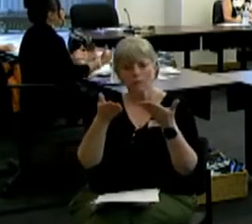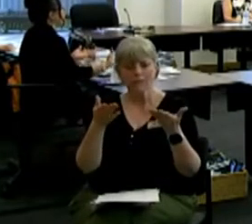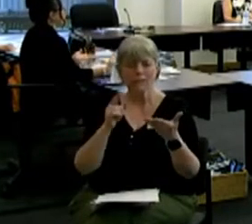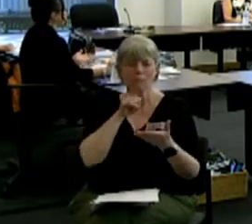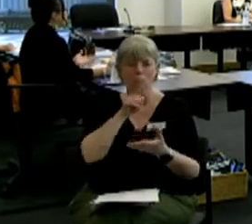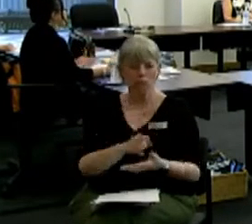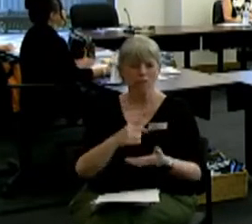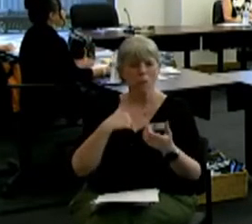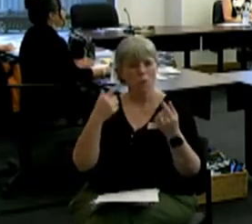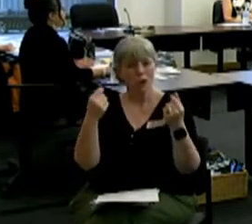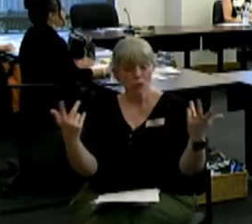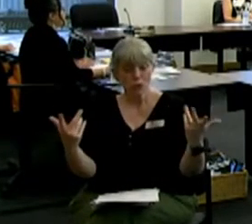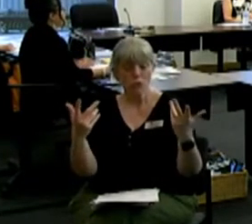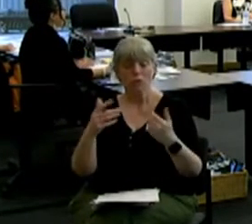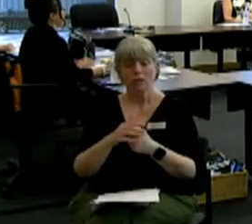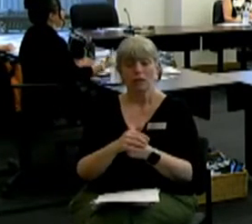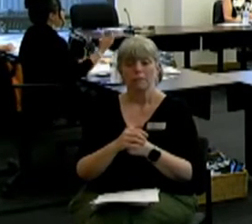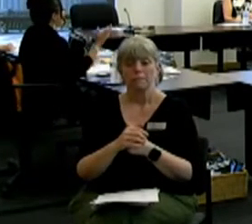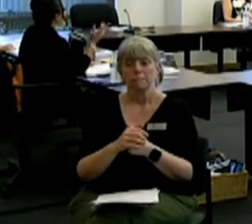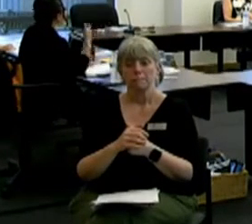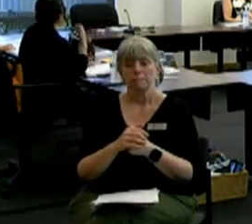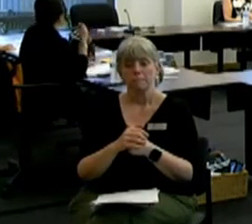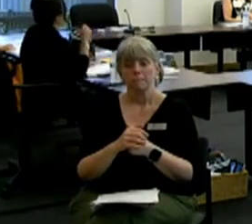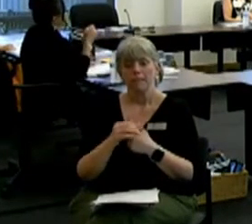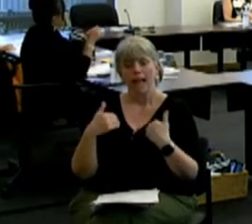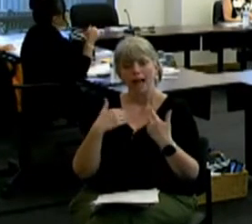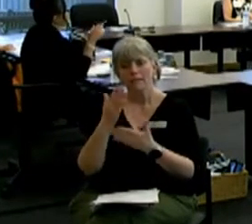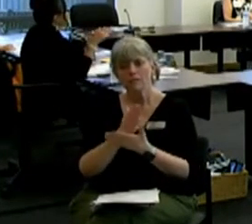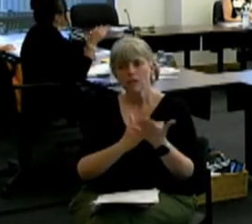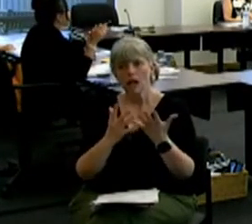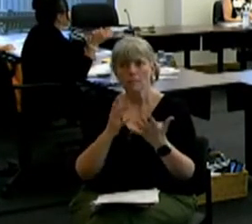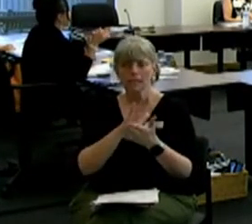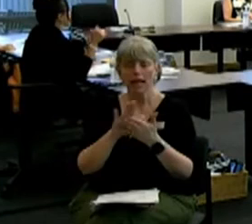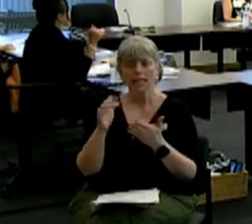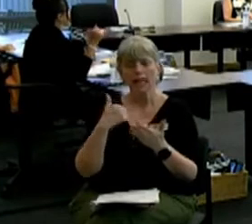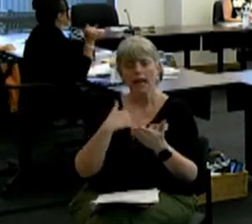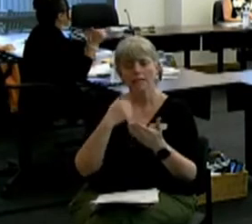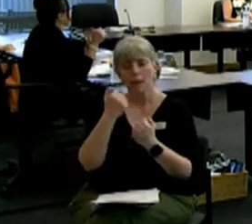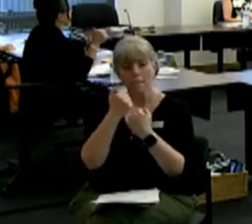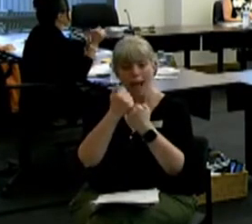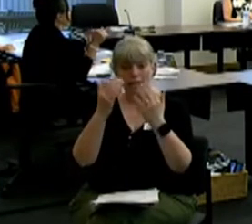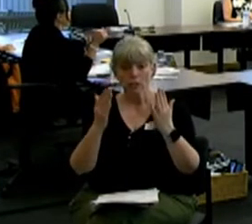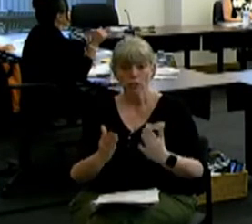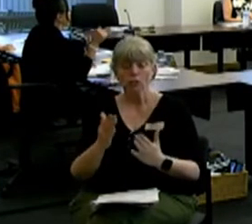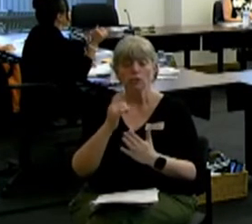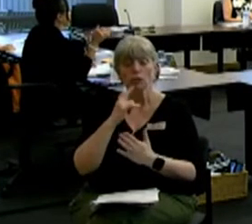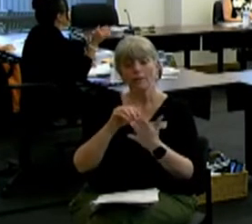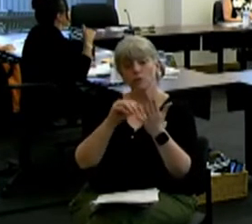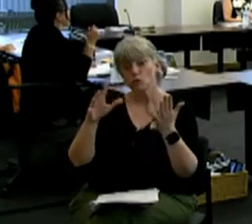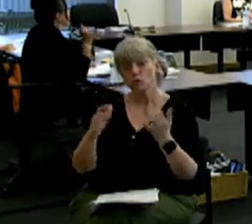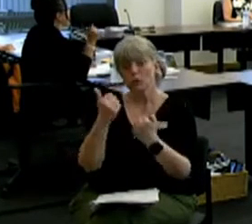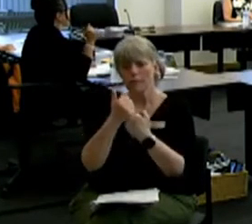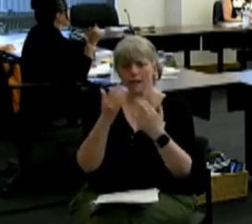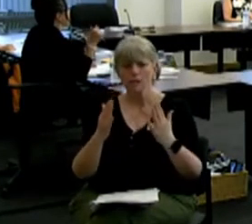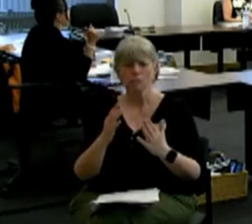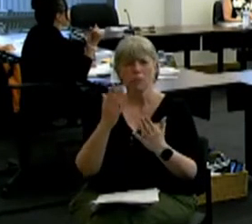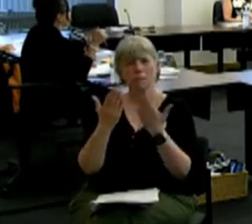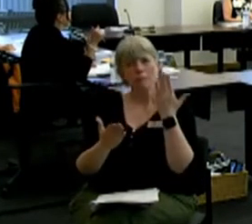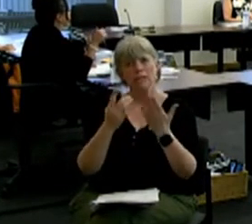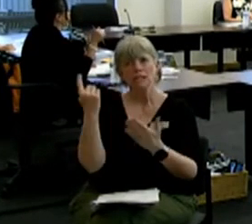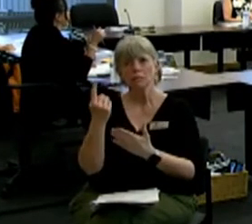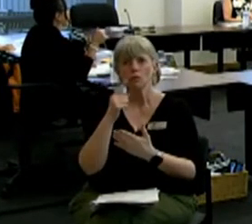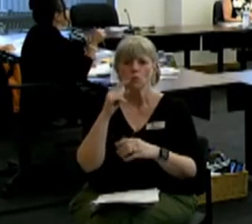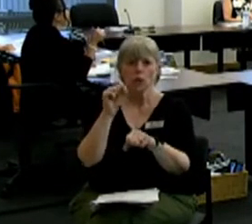be real about what we're going to do and have some. It's nice to have ambassadors. I think we need to have student ambassadors, but maybe somebody that's